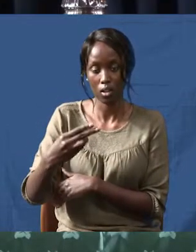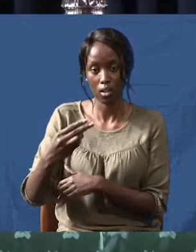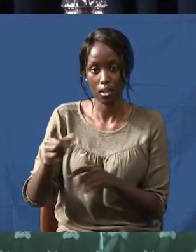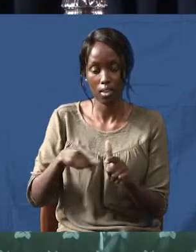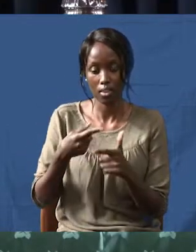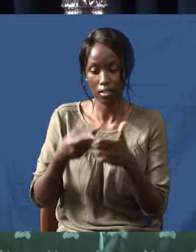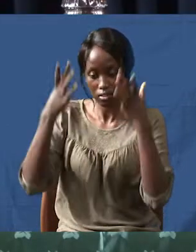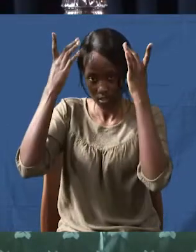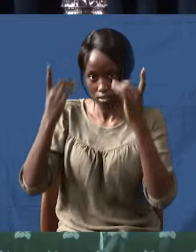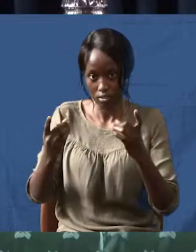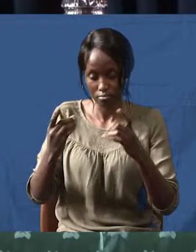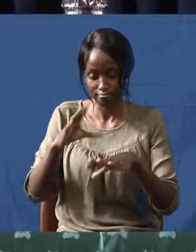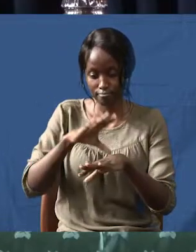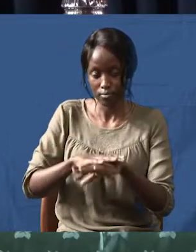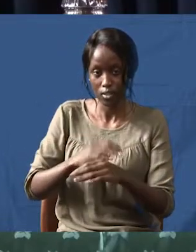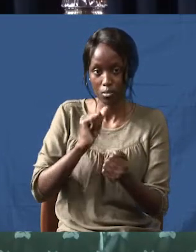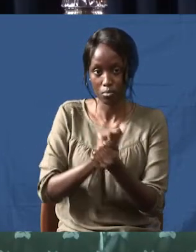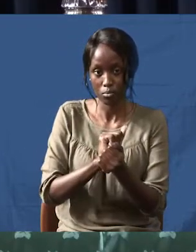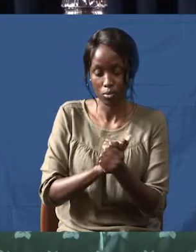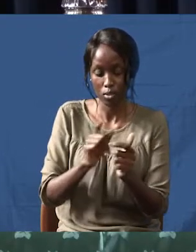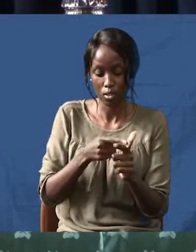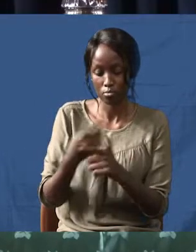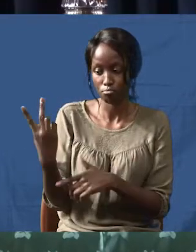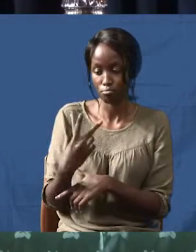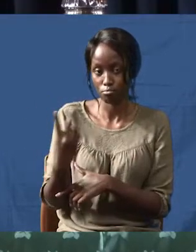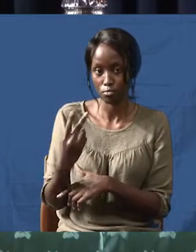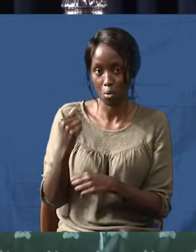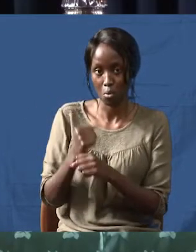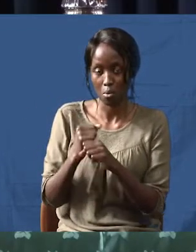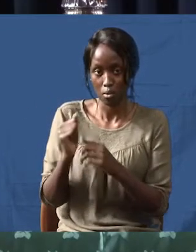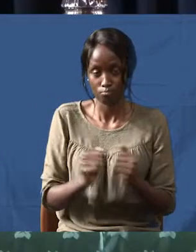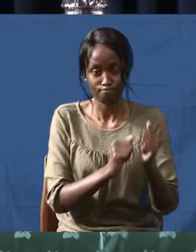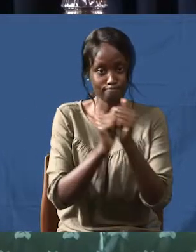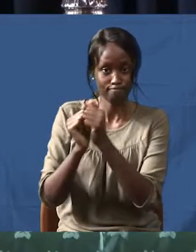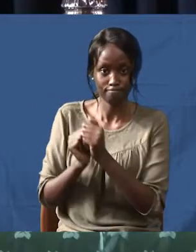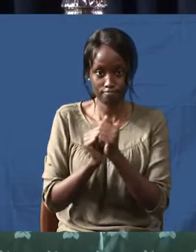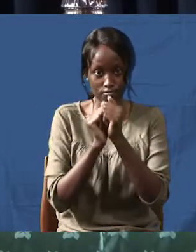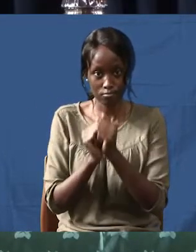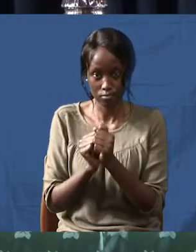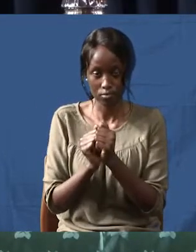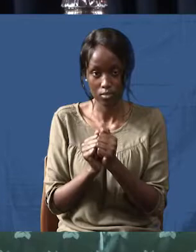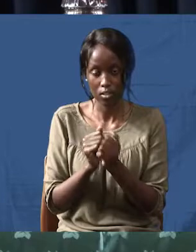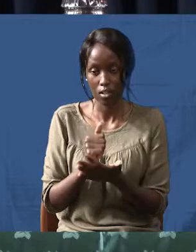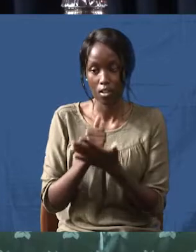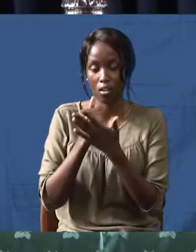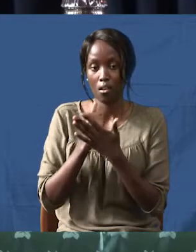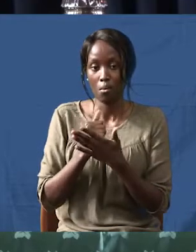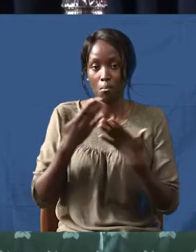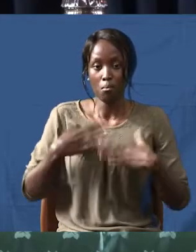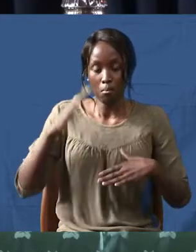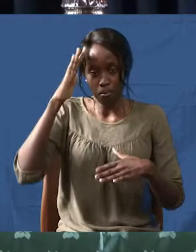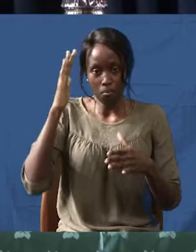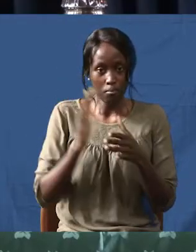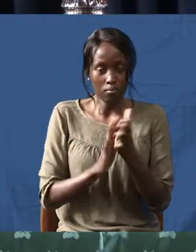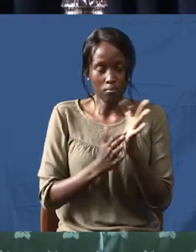to find Paul so the two could work together for the faith. And in